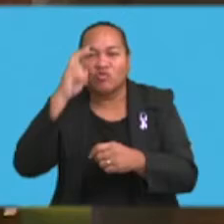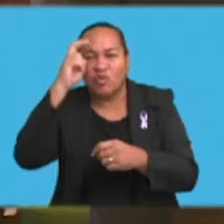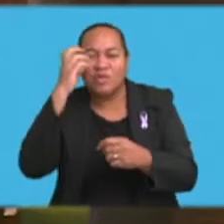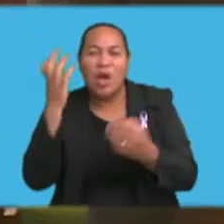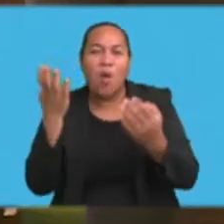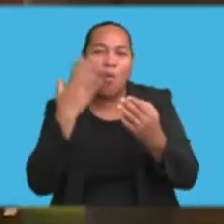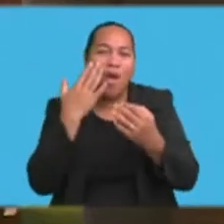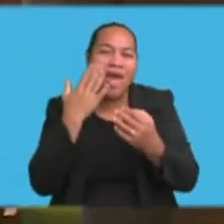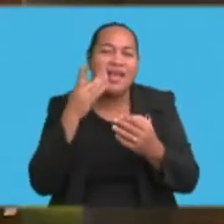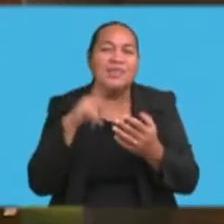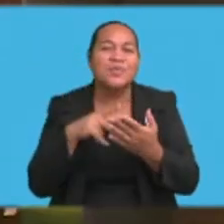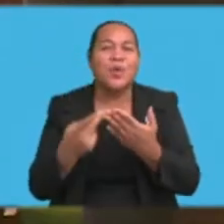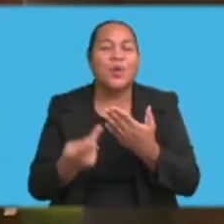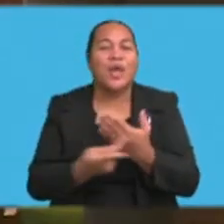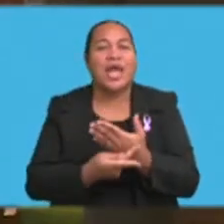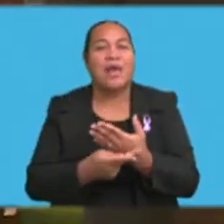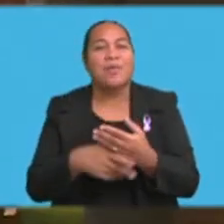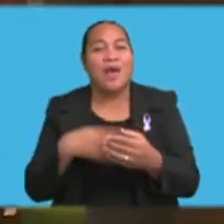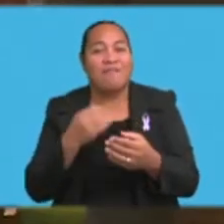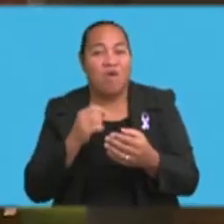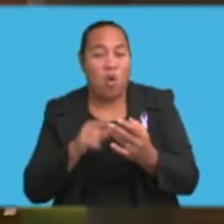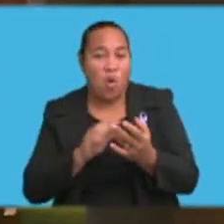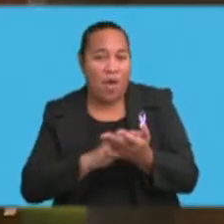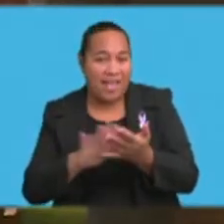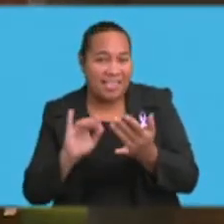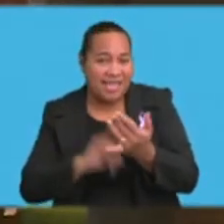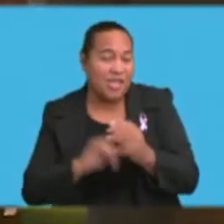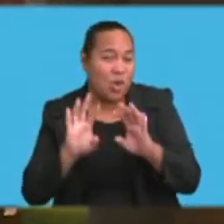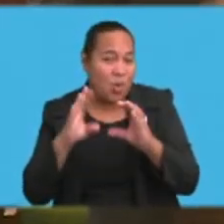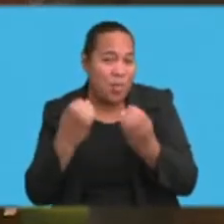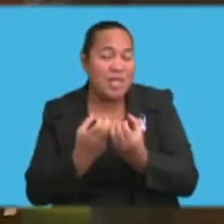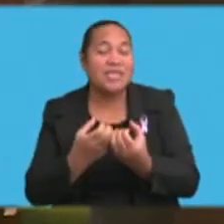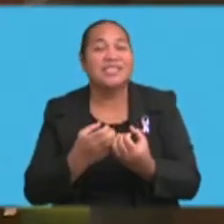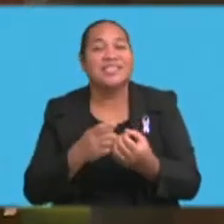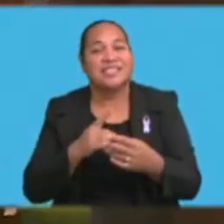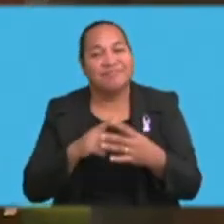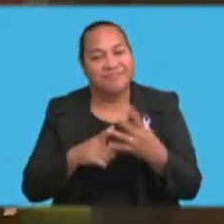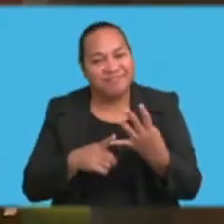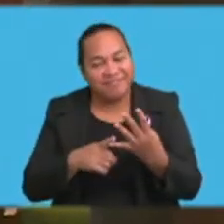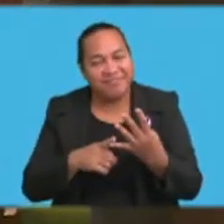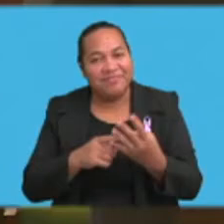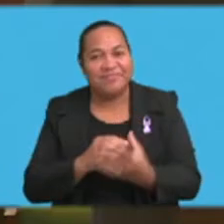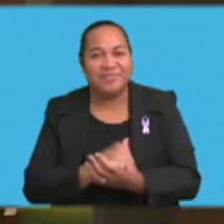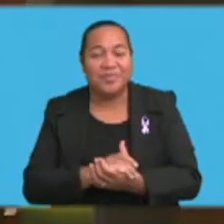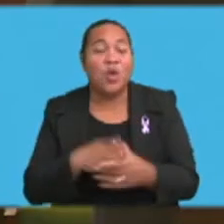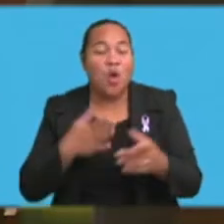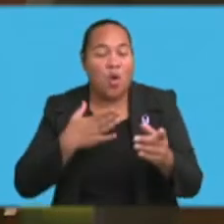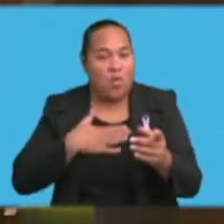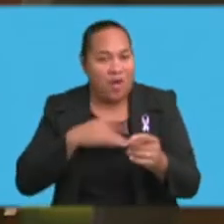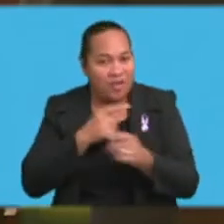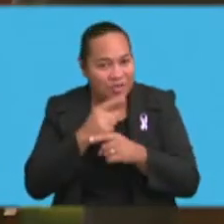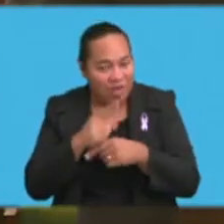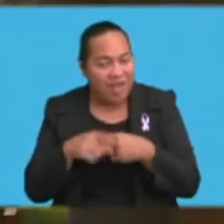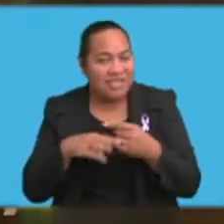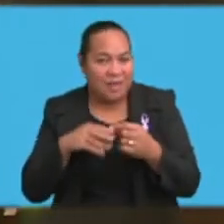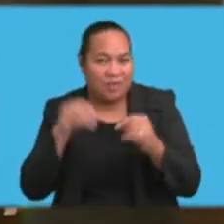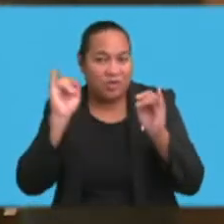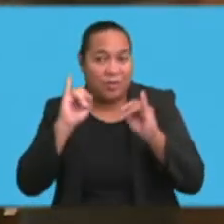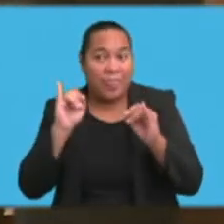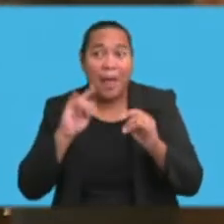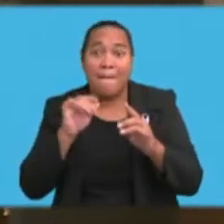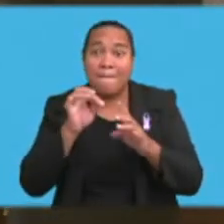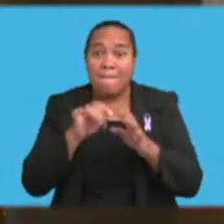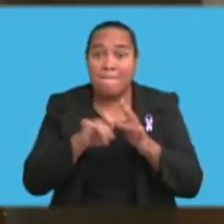awareness programs, OHS committees. So I'd like to address some of these issues. On the proactive side,